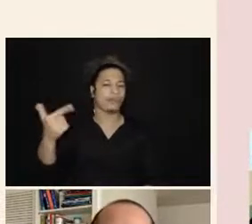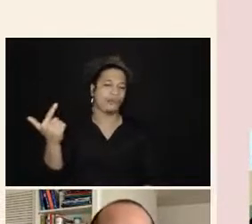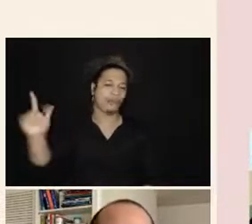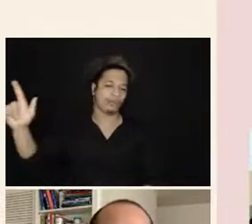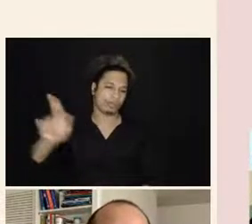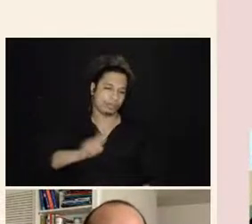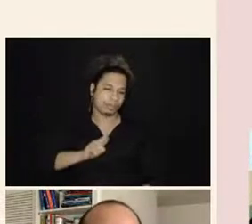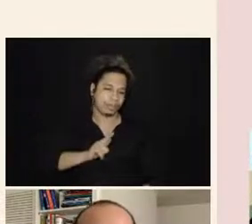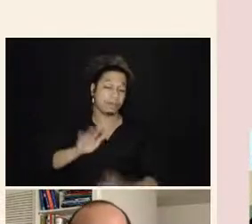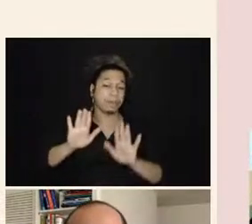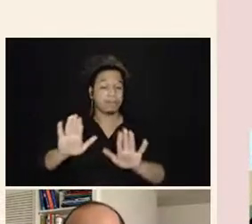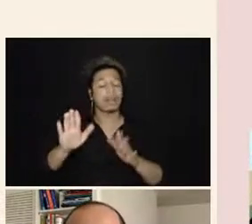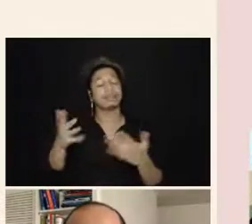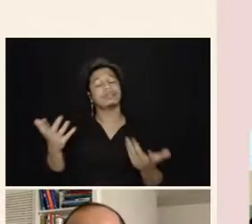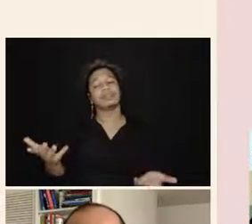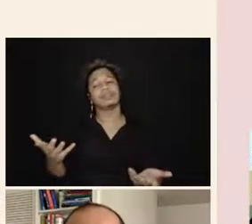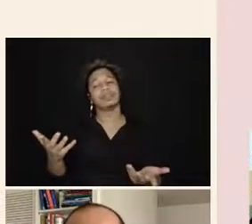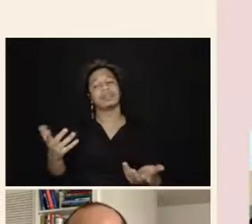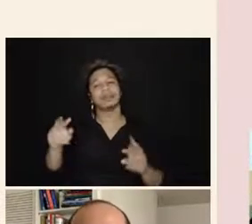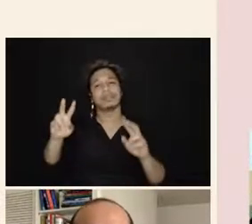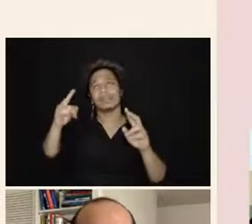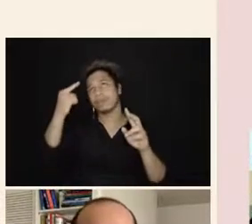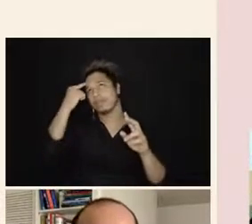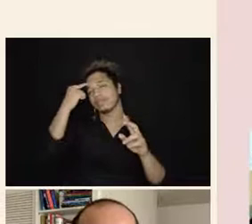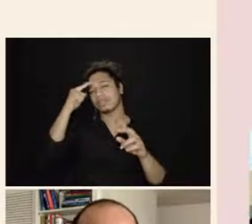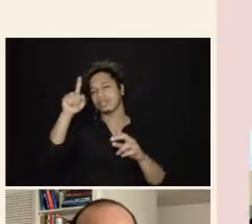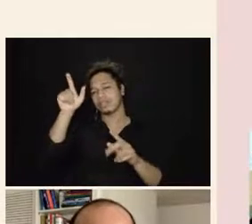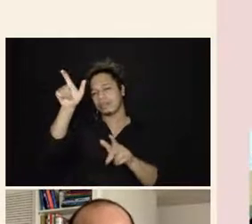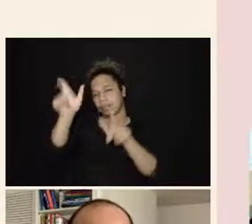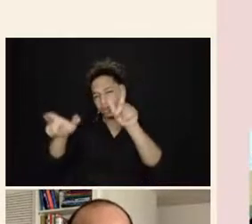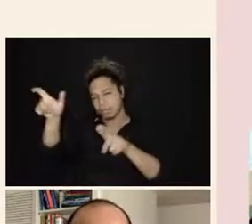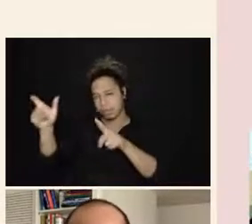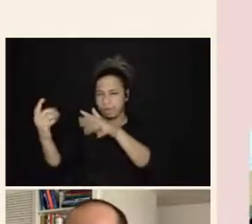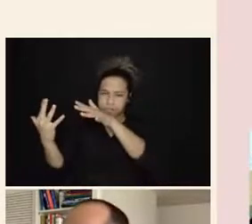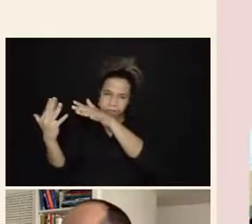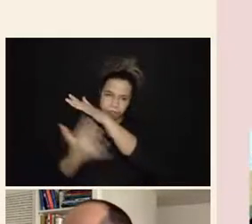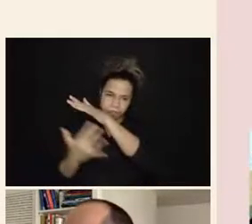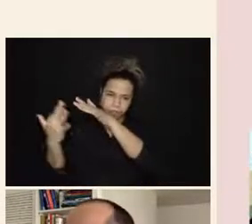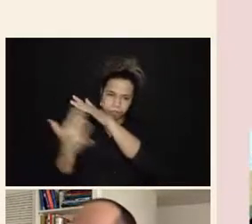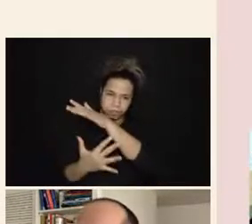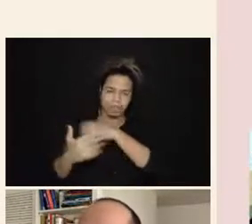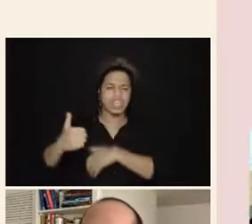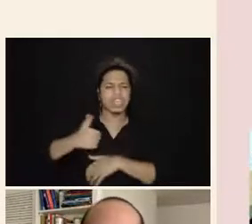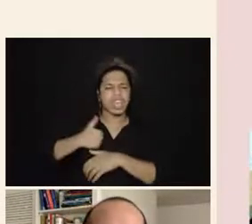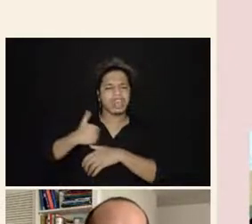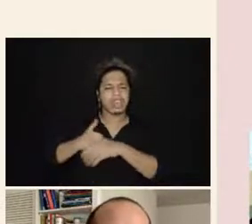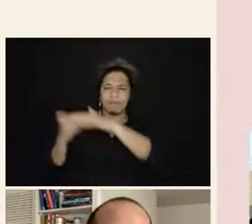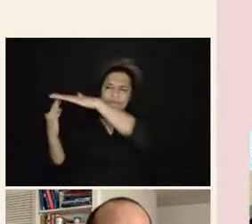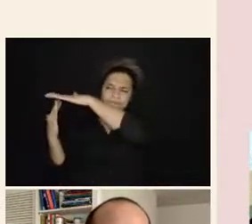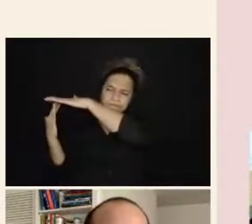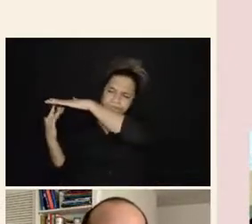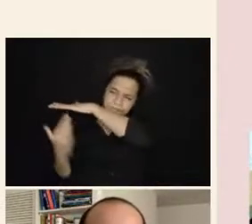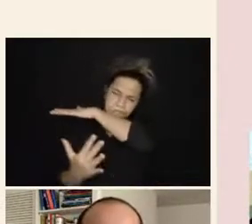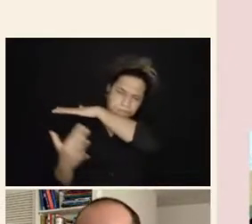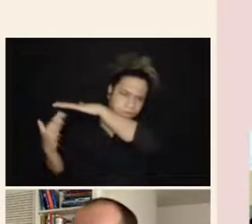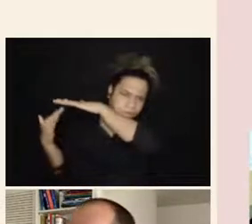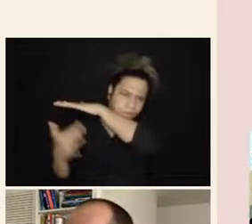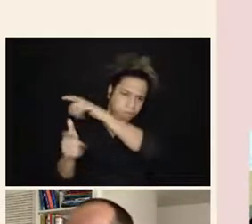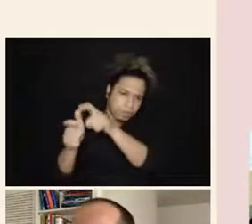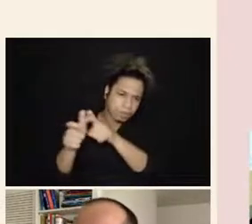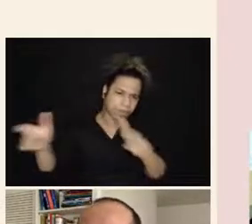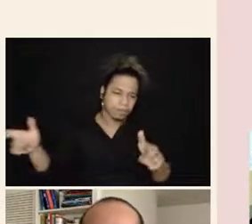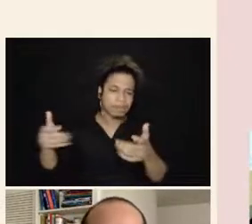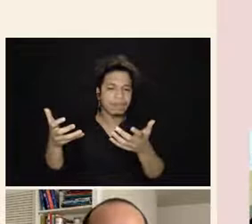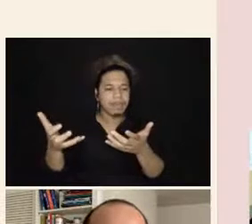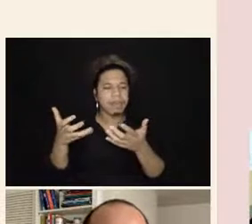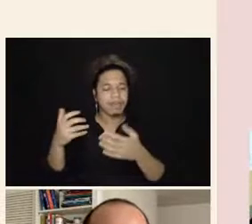let's think about these immigrants, that these newcomers that come to Canada, and they have to sit in a mathematics class